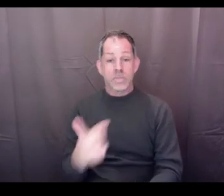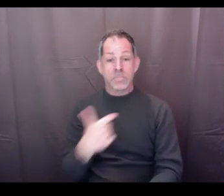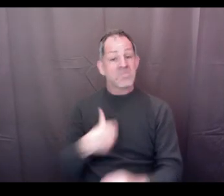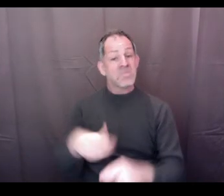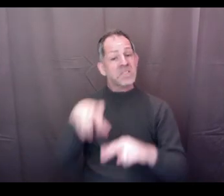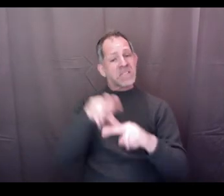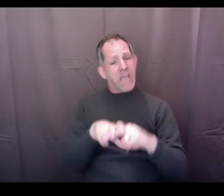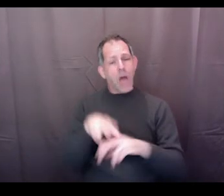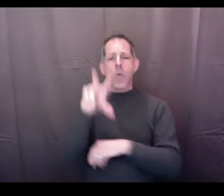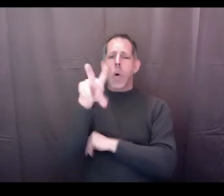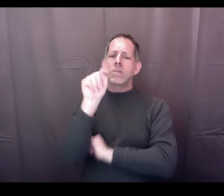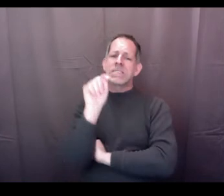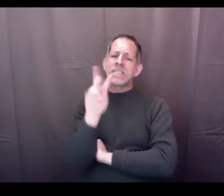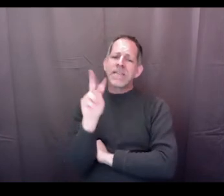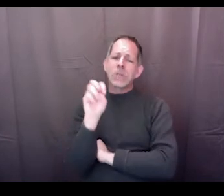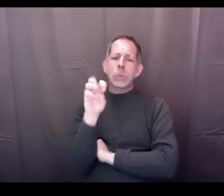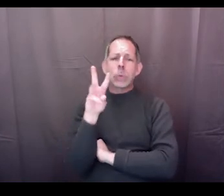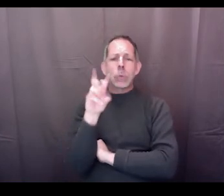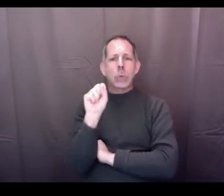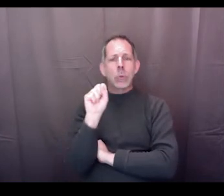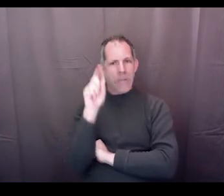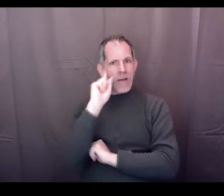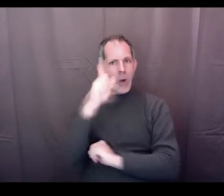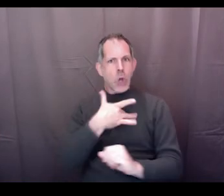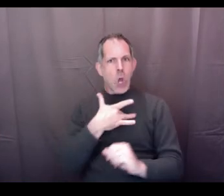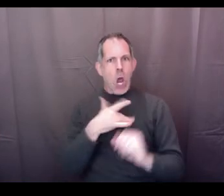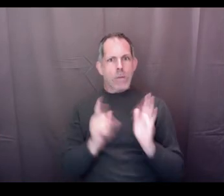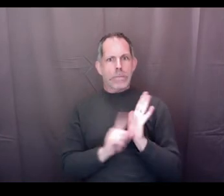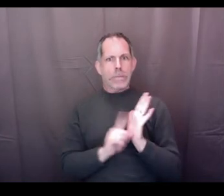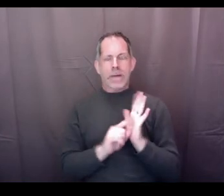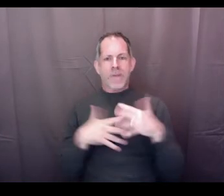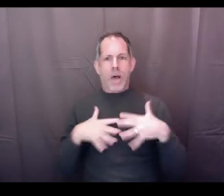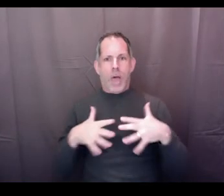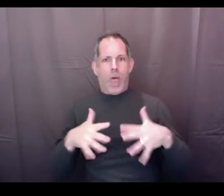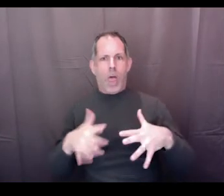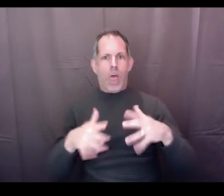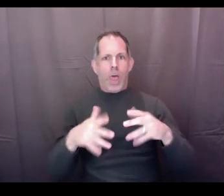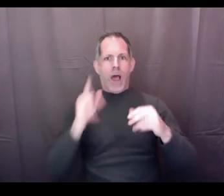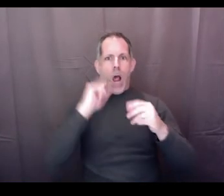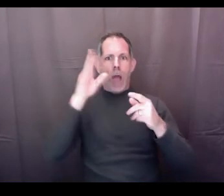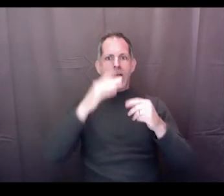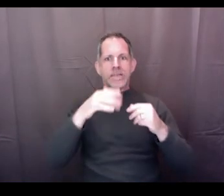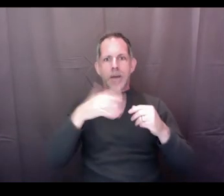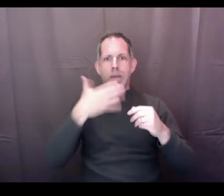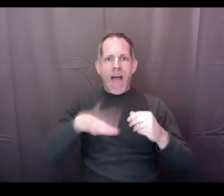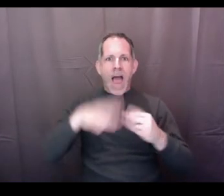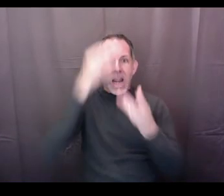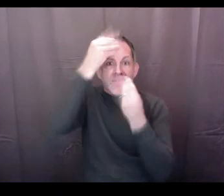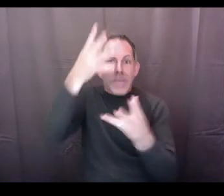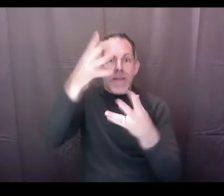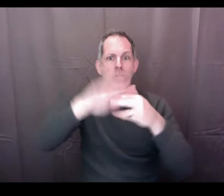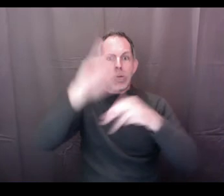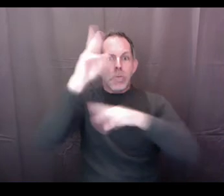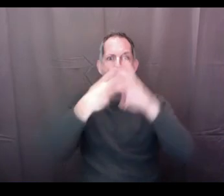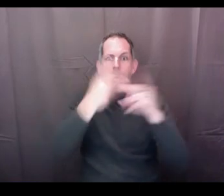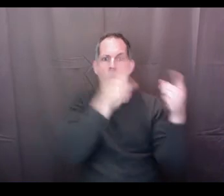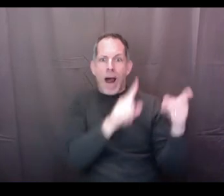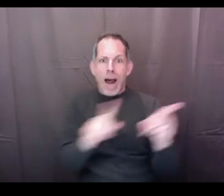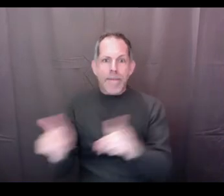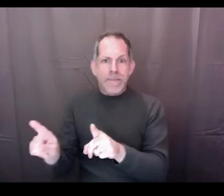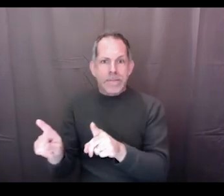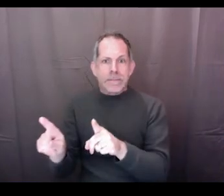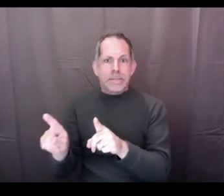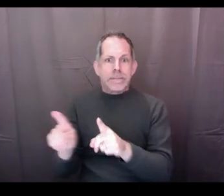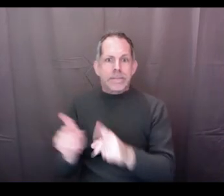news and my heart will start pounding and beating faster. So it's important to get some news, but it's important not to